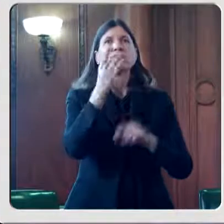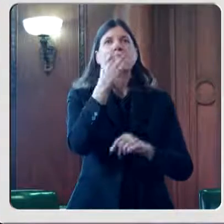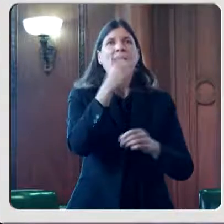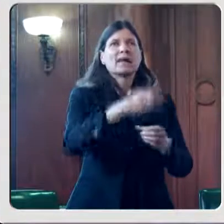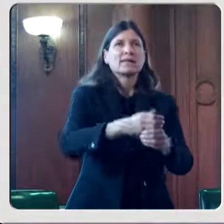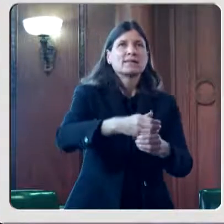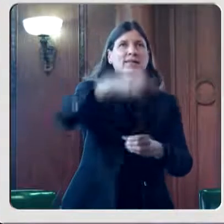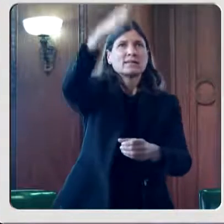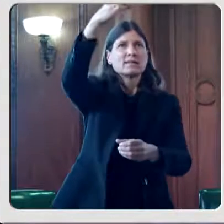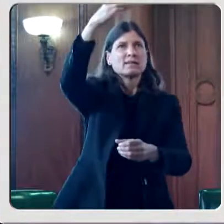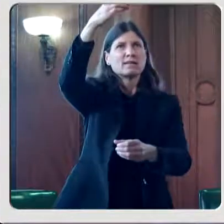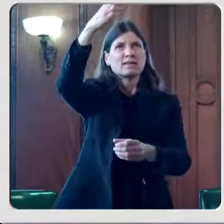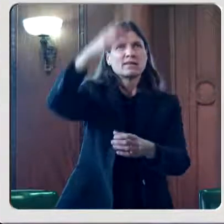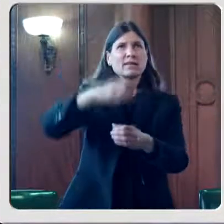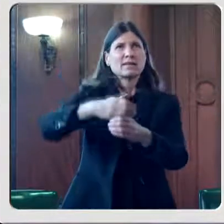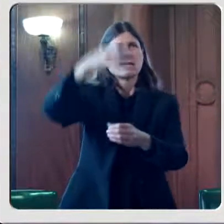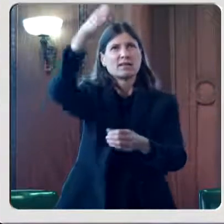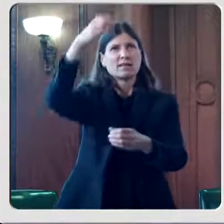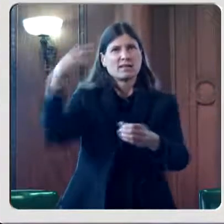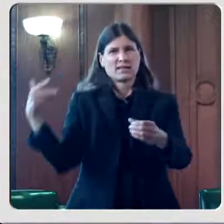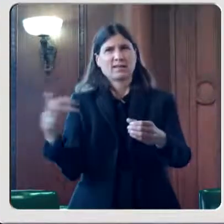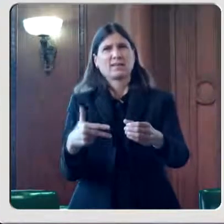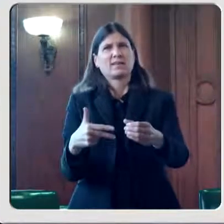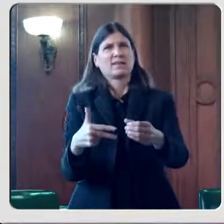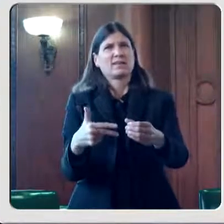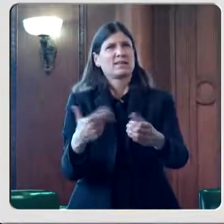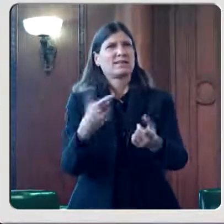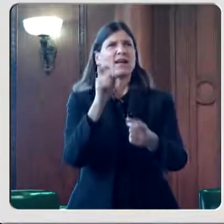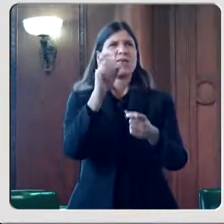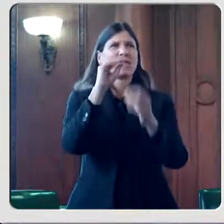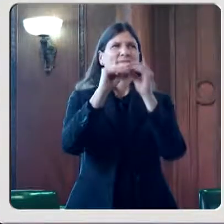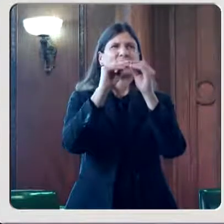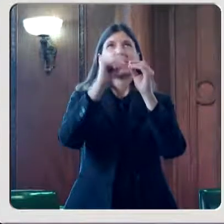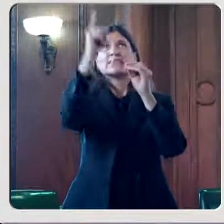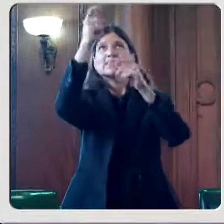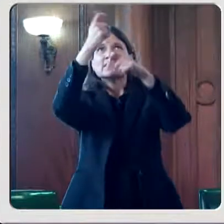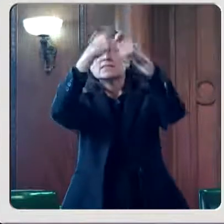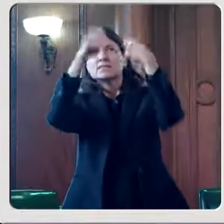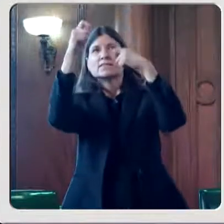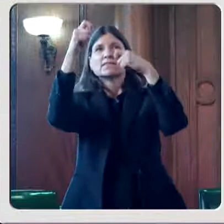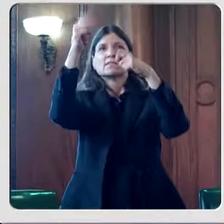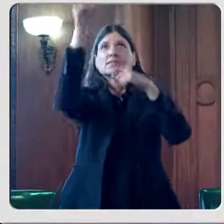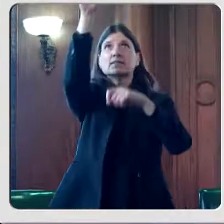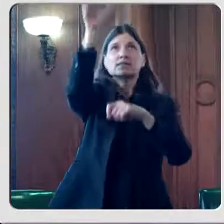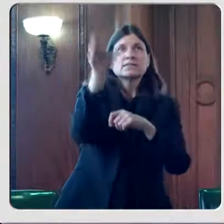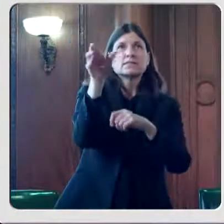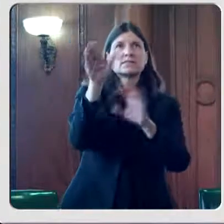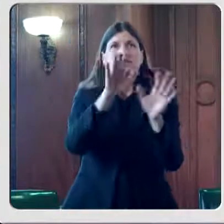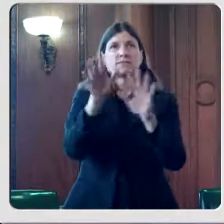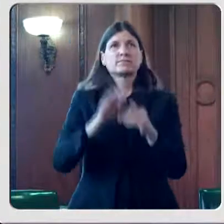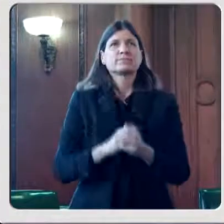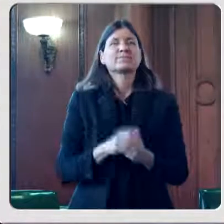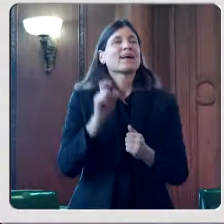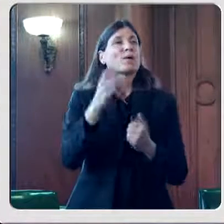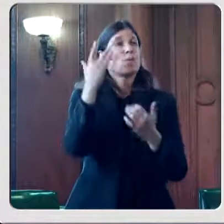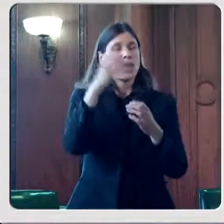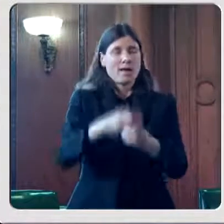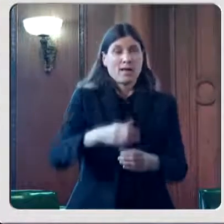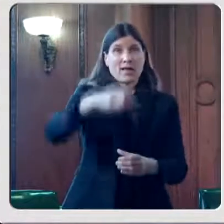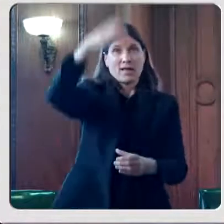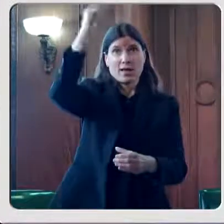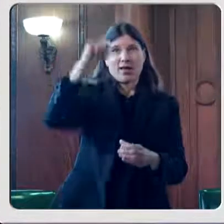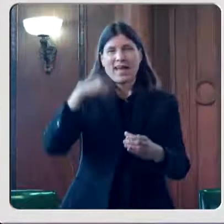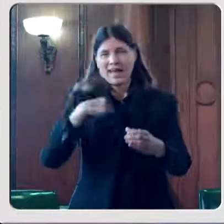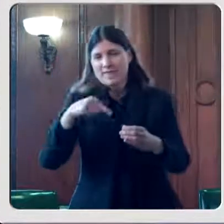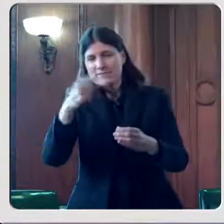would our repairmen who do a great job in all types of weather, but many a times parts have to be ordered. I